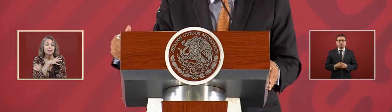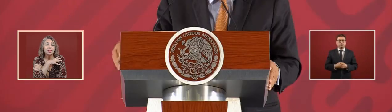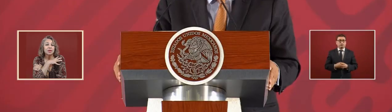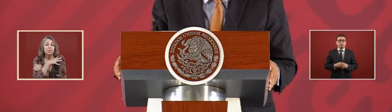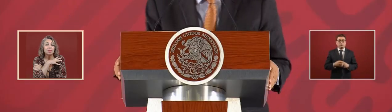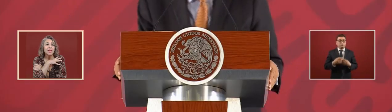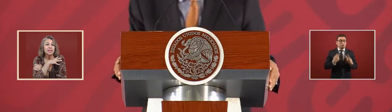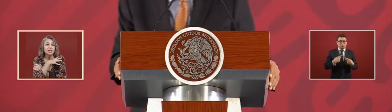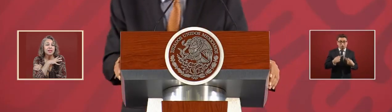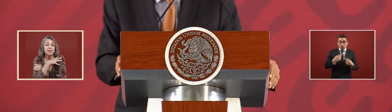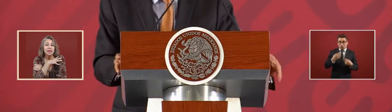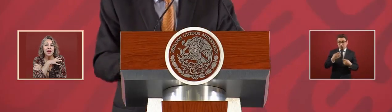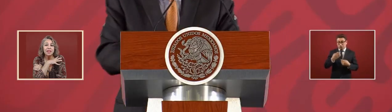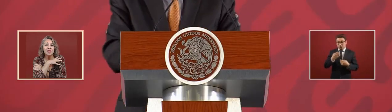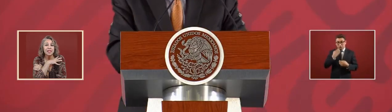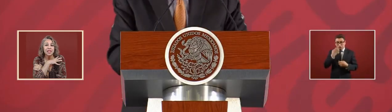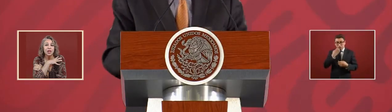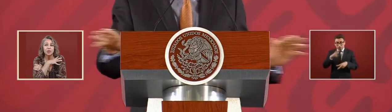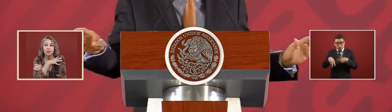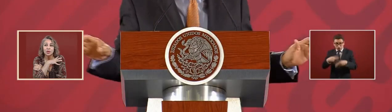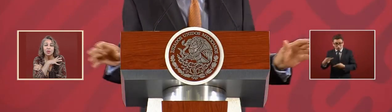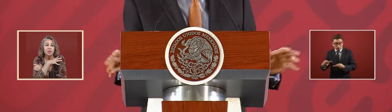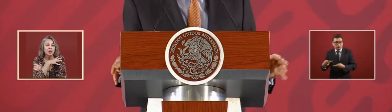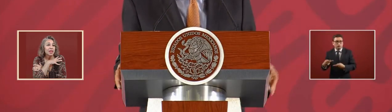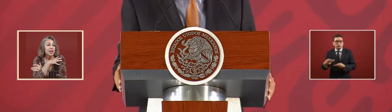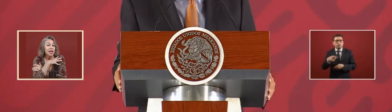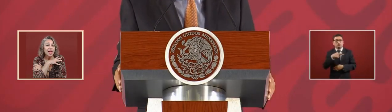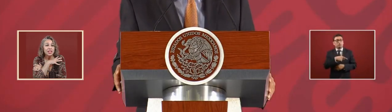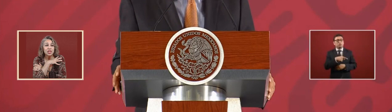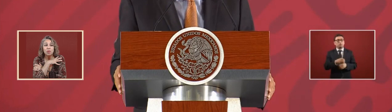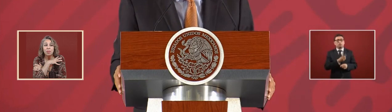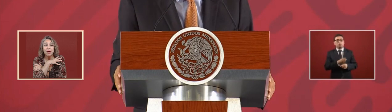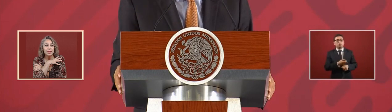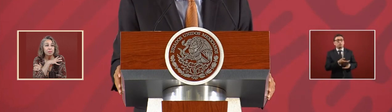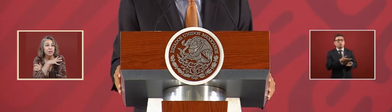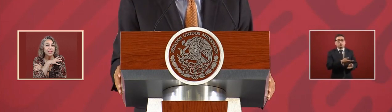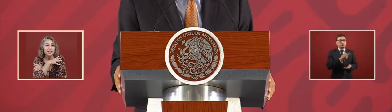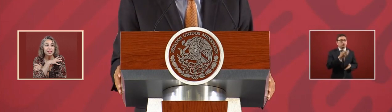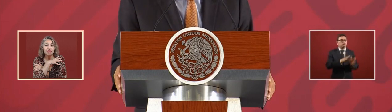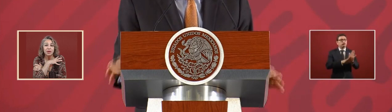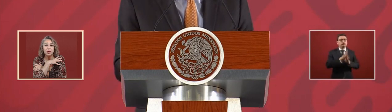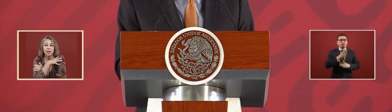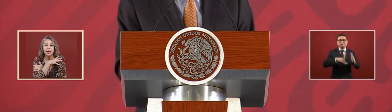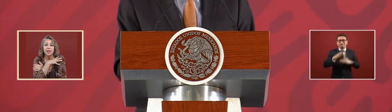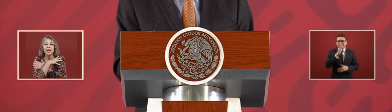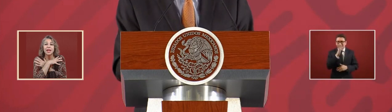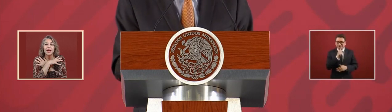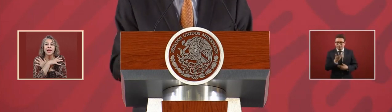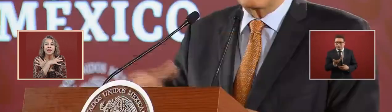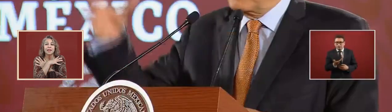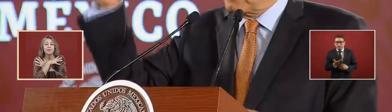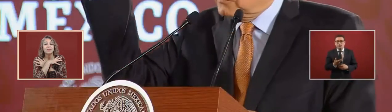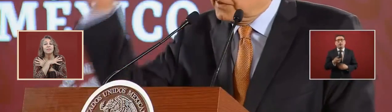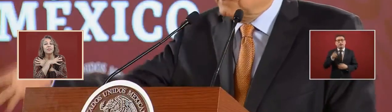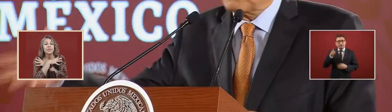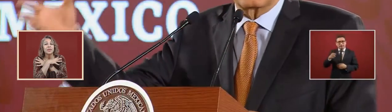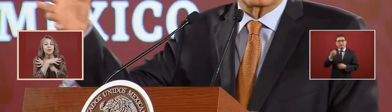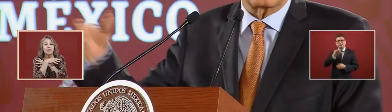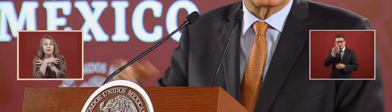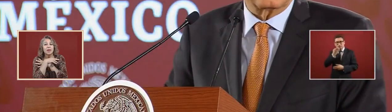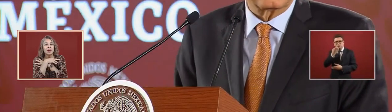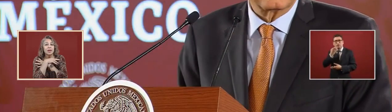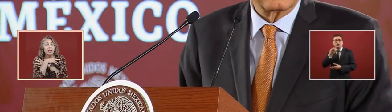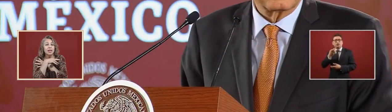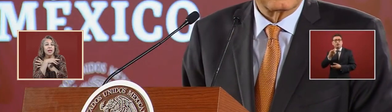no va a la escuela, because he that doesn't no go to school has no adelante. Possibilities of going, la escuela, getting ahead. Haya conflictos